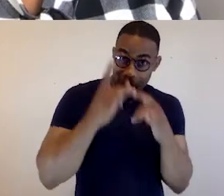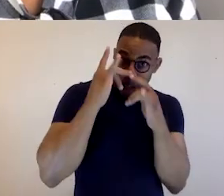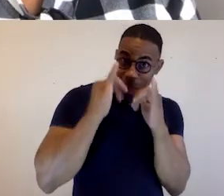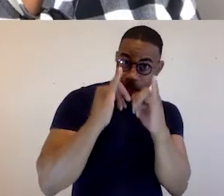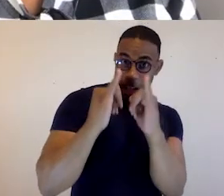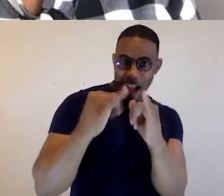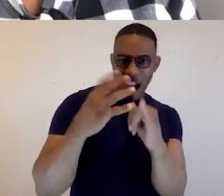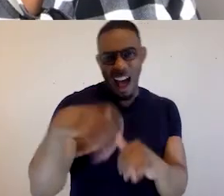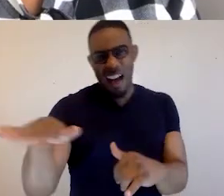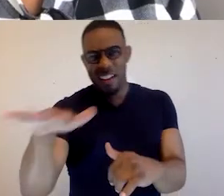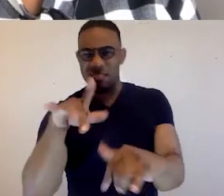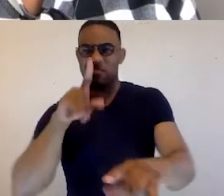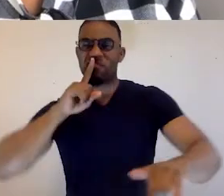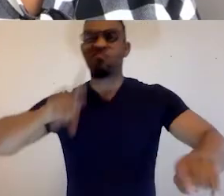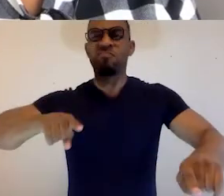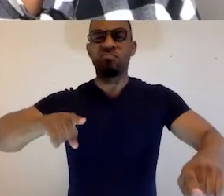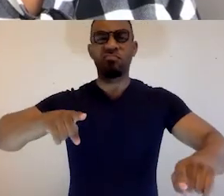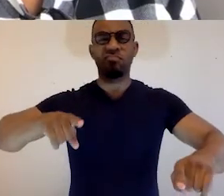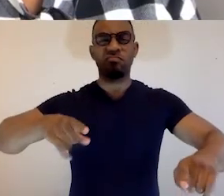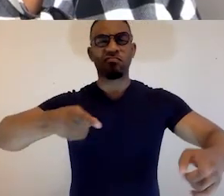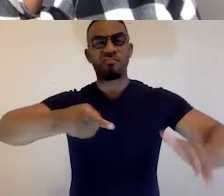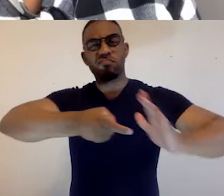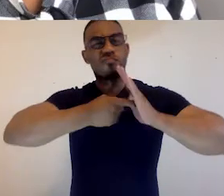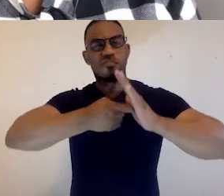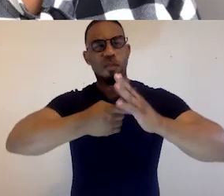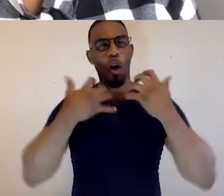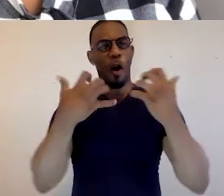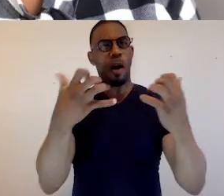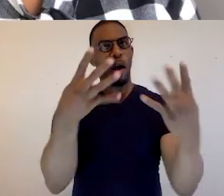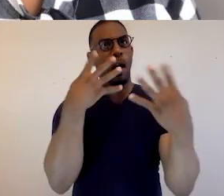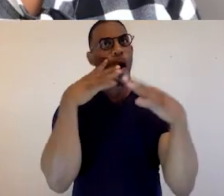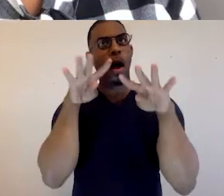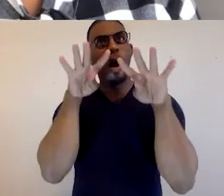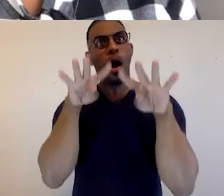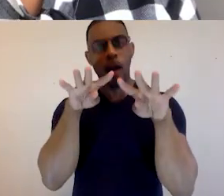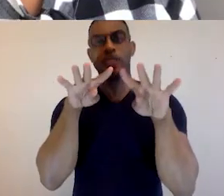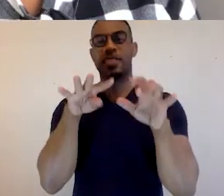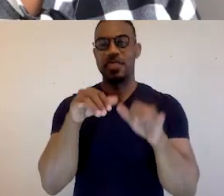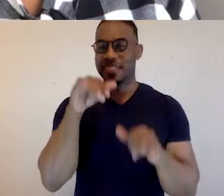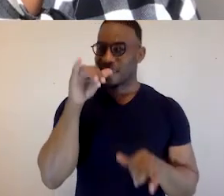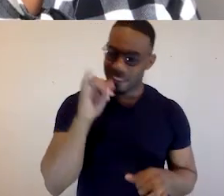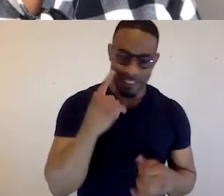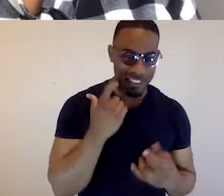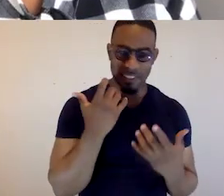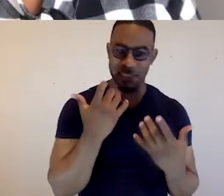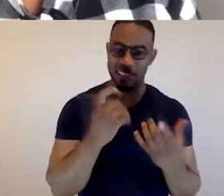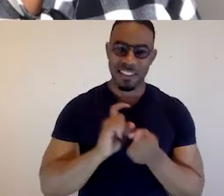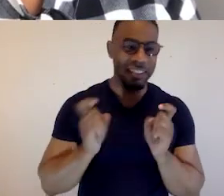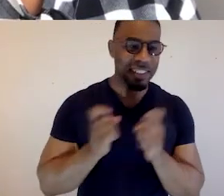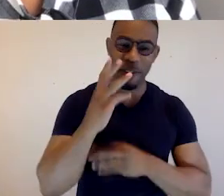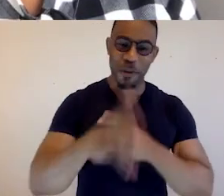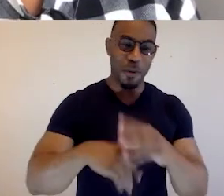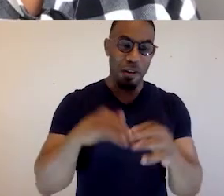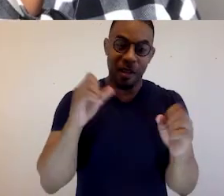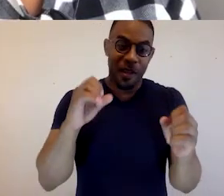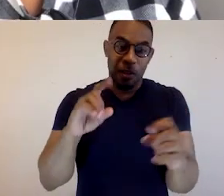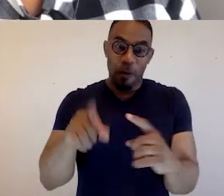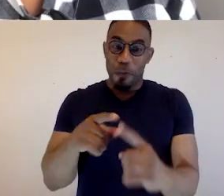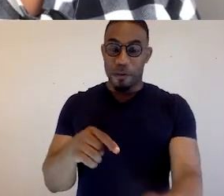that was out there commanding audiences and just changing the world. I mean,